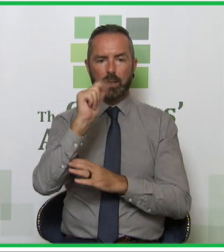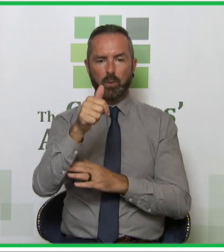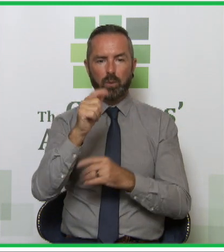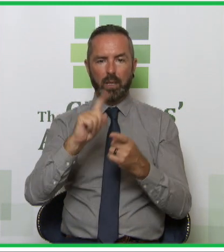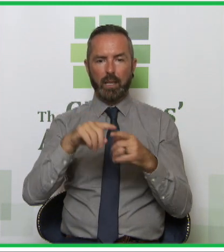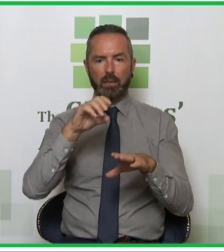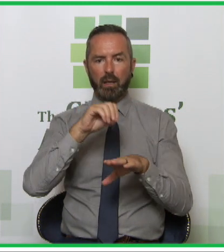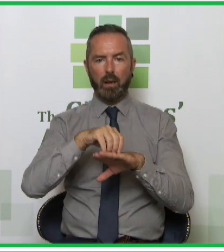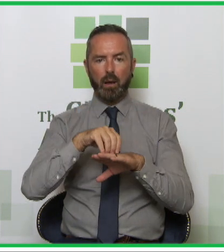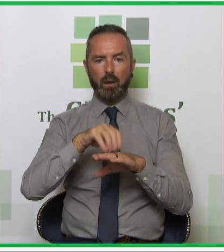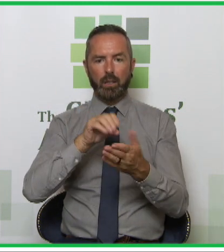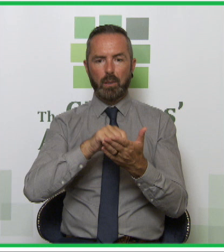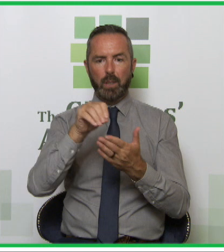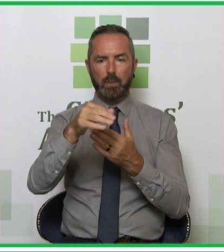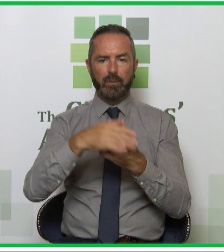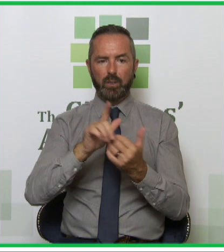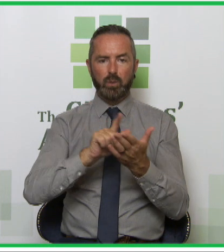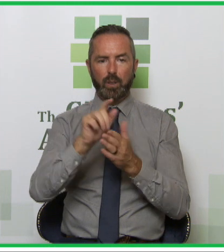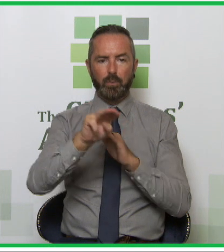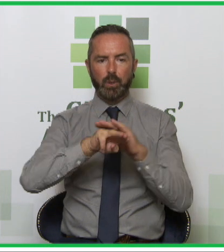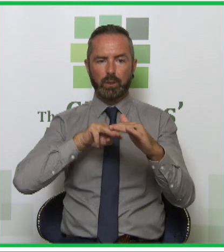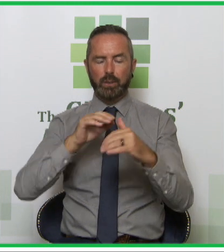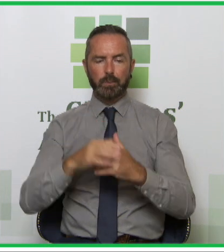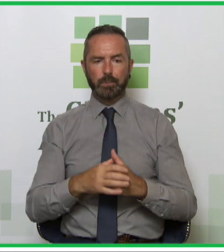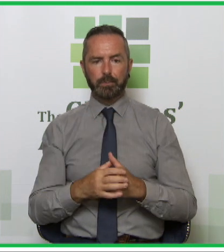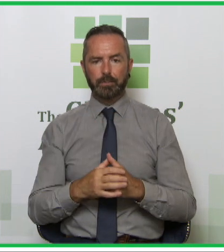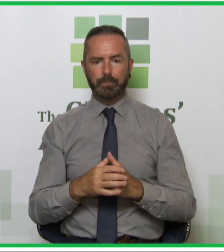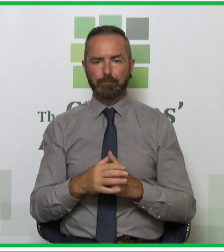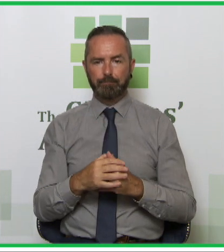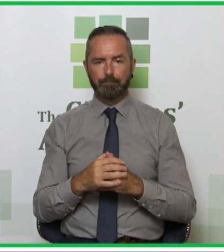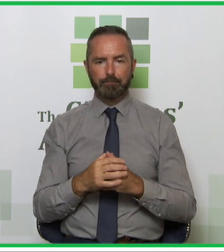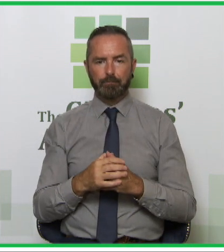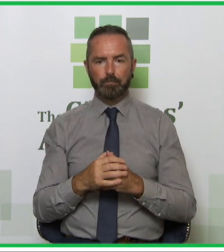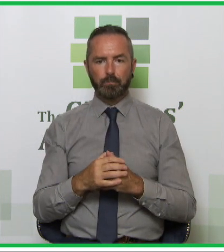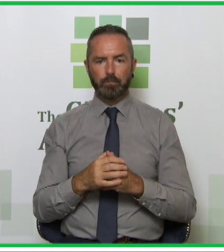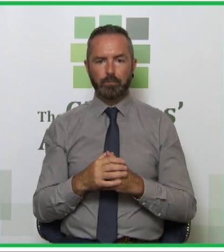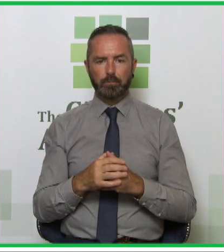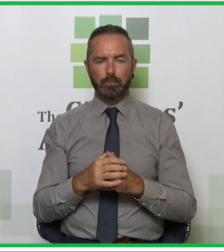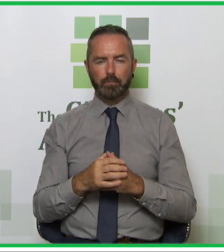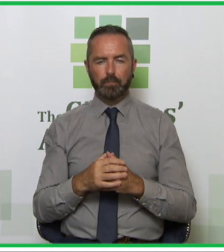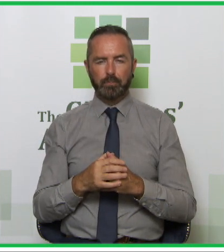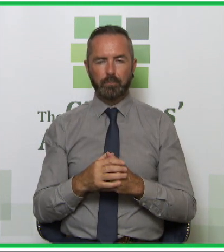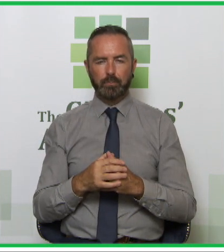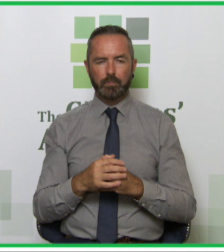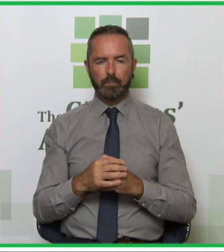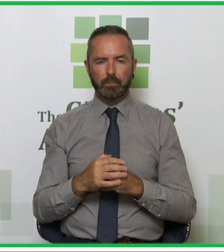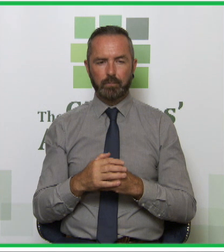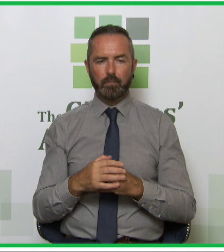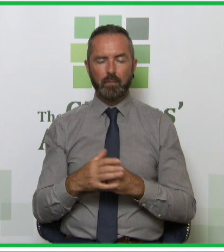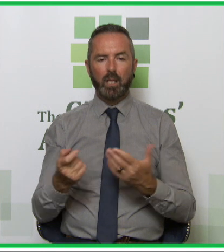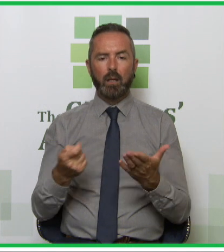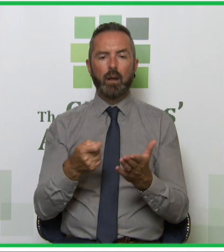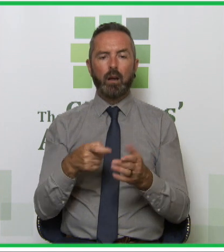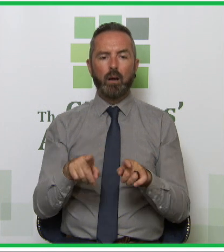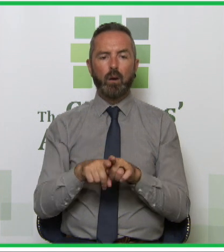have to be on a qualifying payment for 12 months. In addition, the duration a person can remain